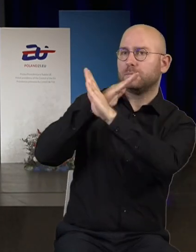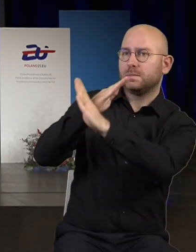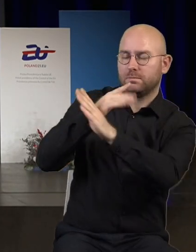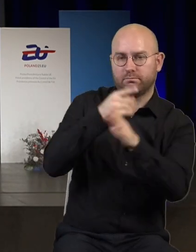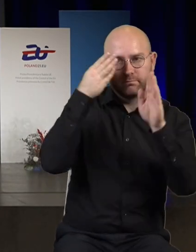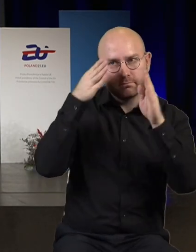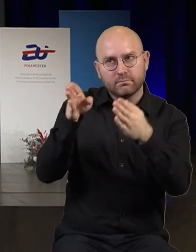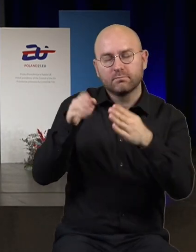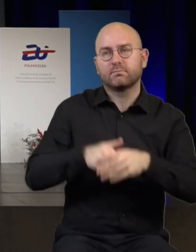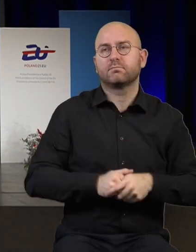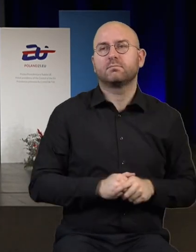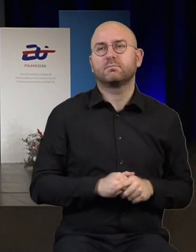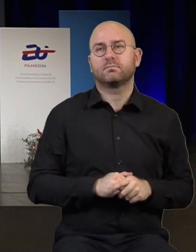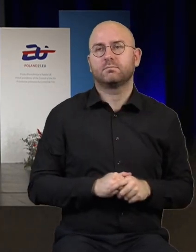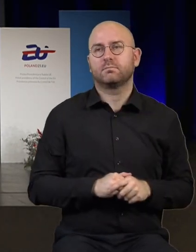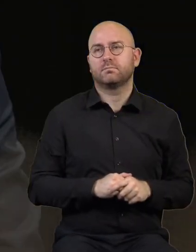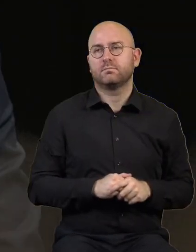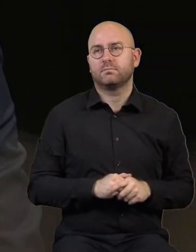many examples of dual-use